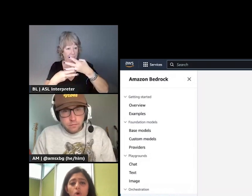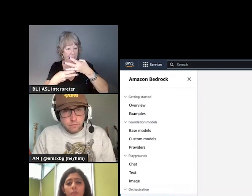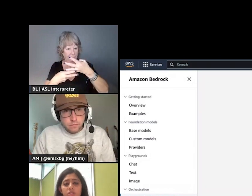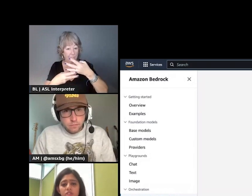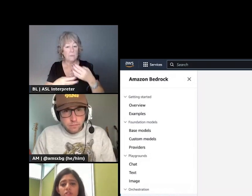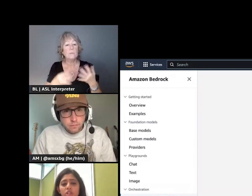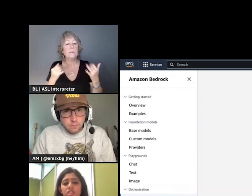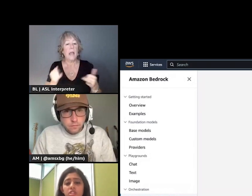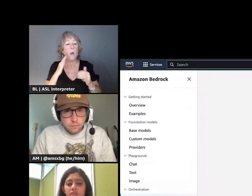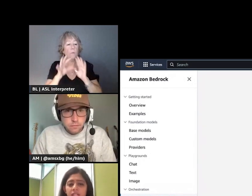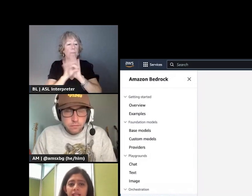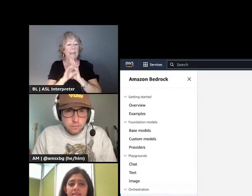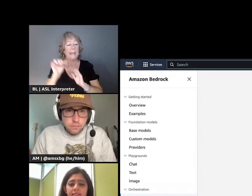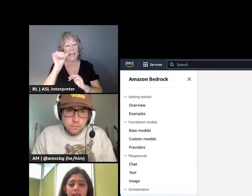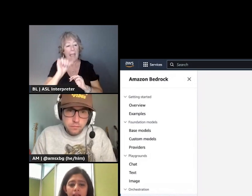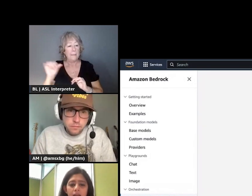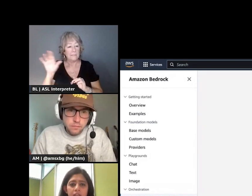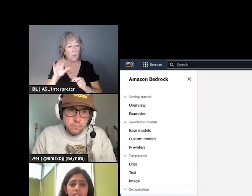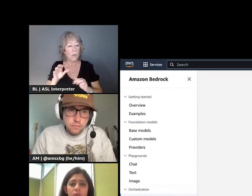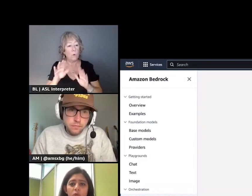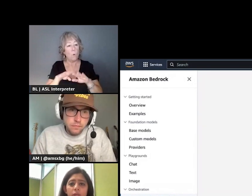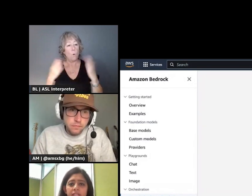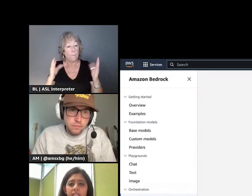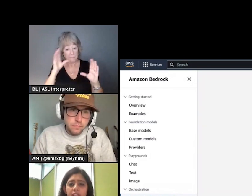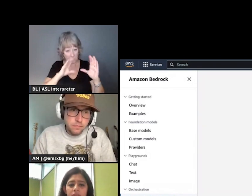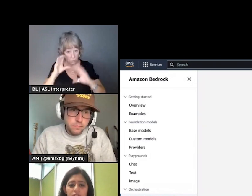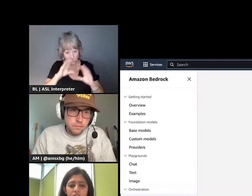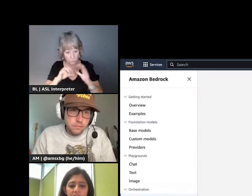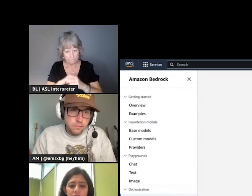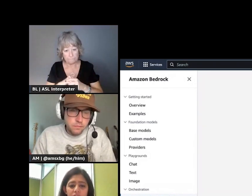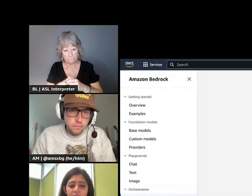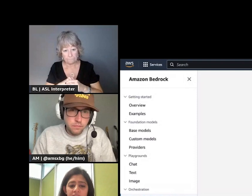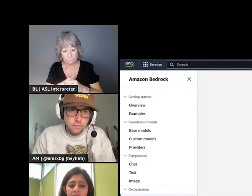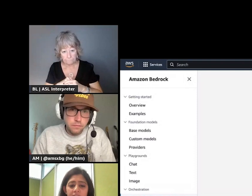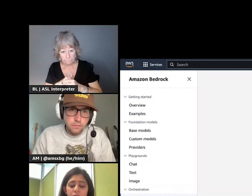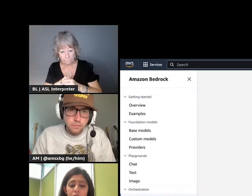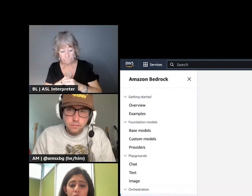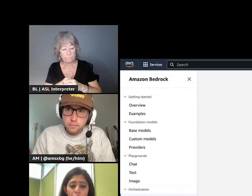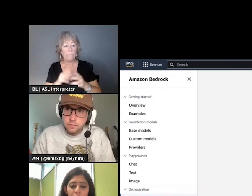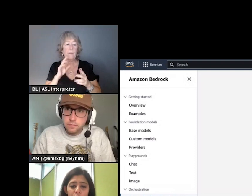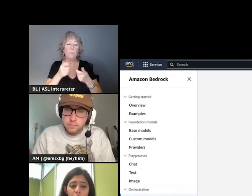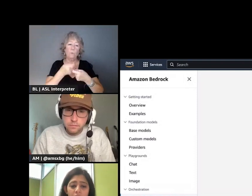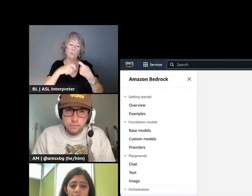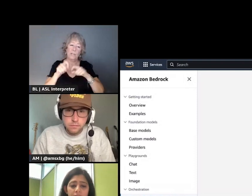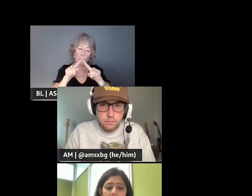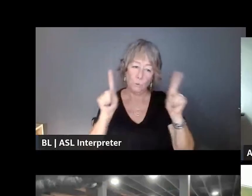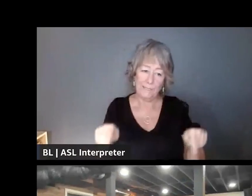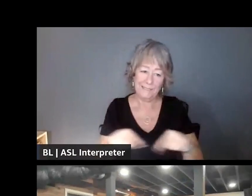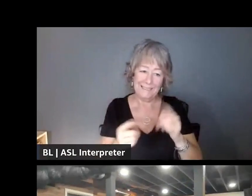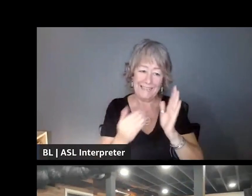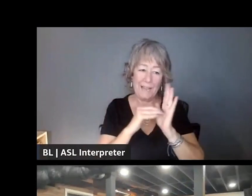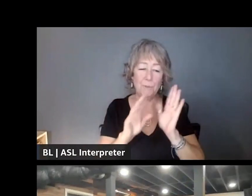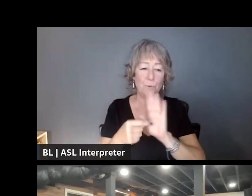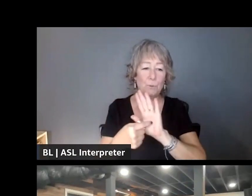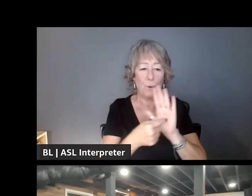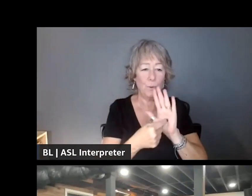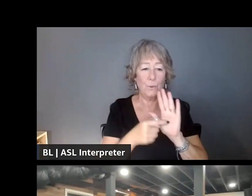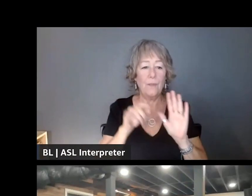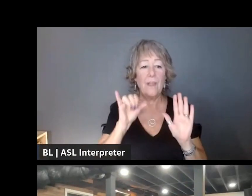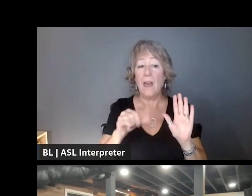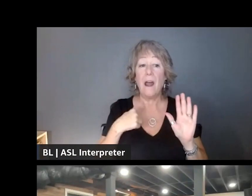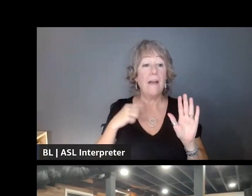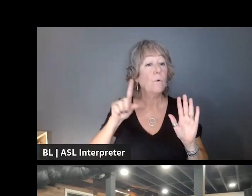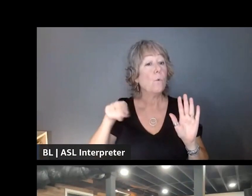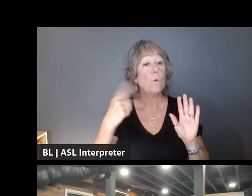Amazon OpenSearch Serverless. Just want to quickly change screens again to show you that I've already